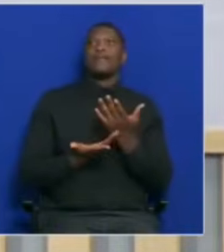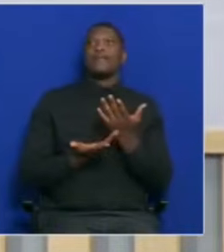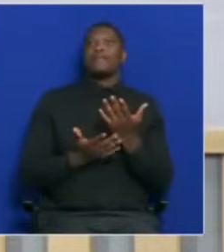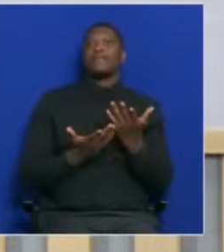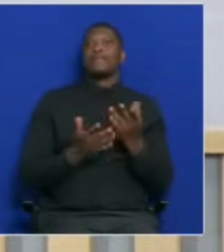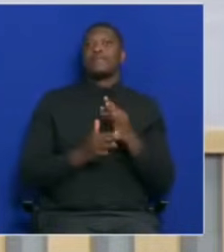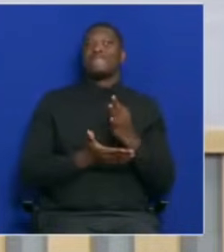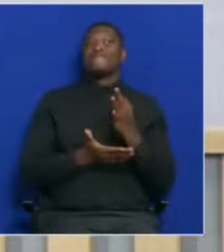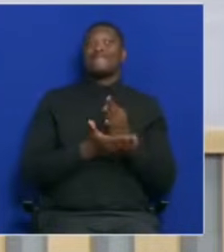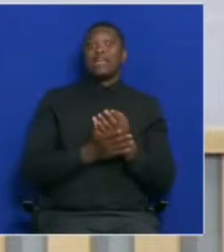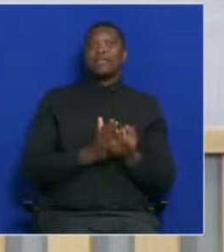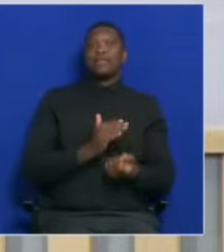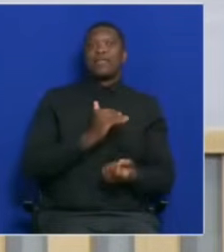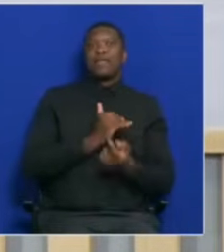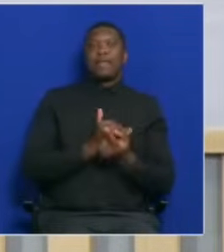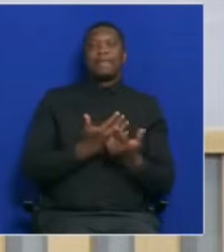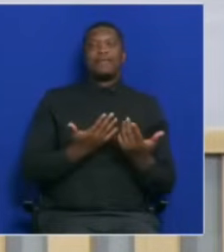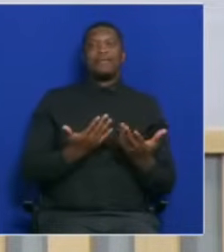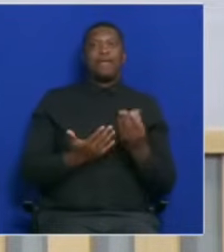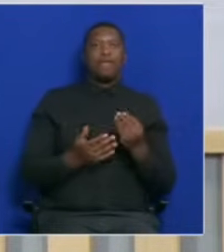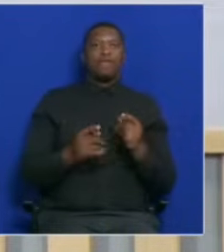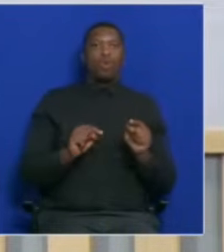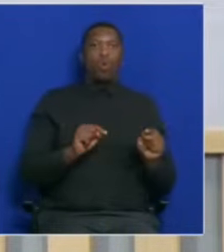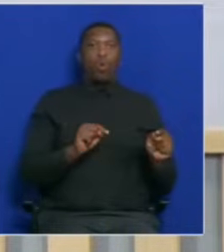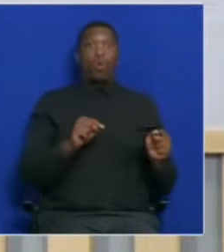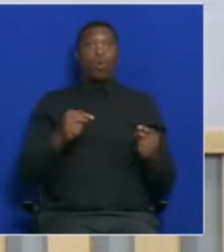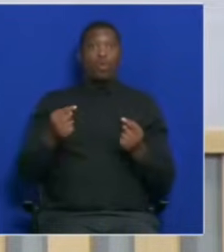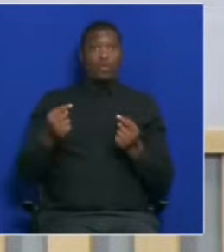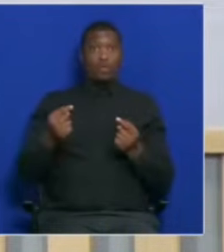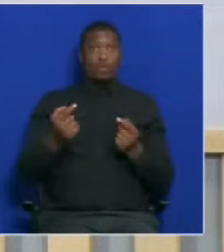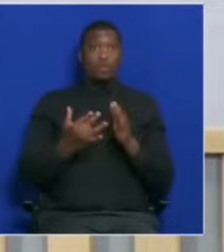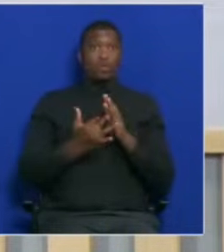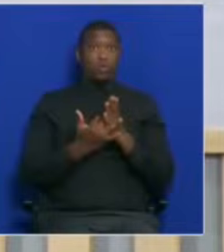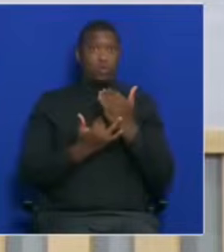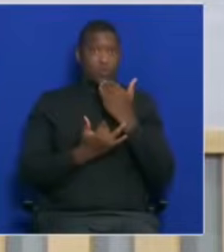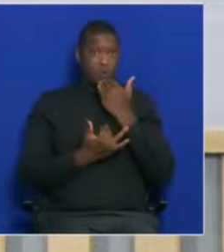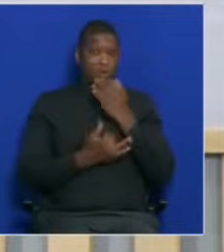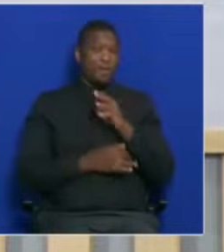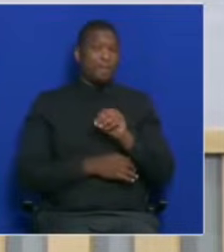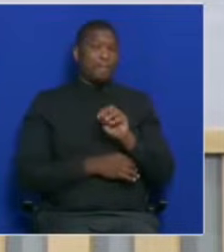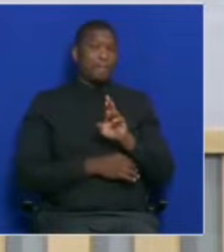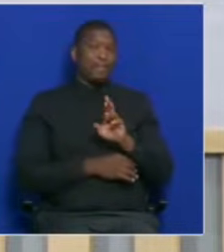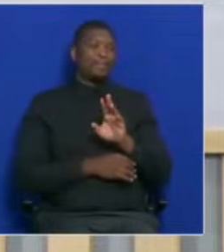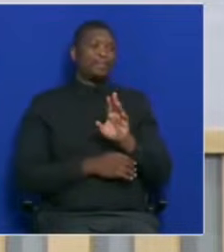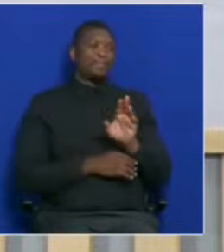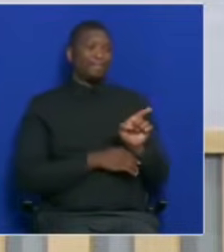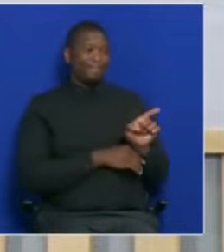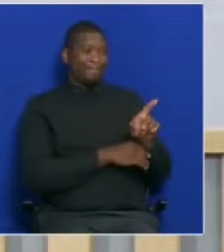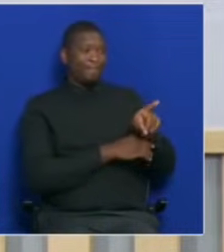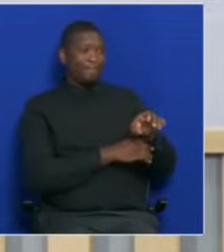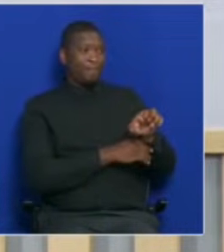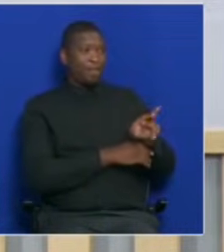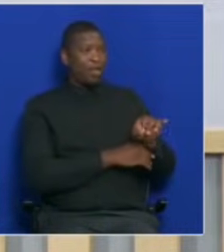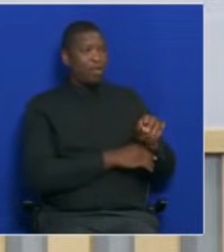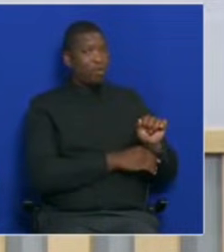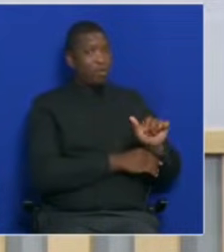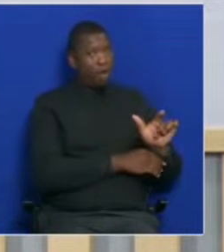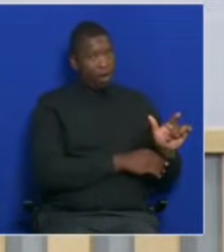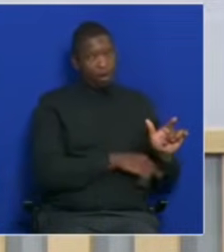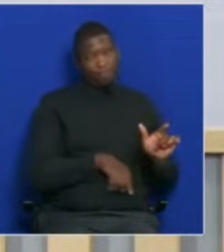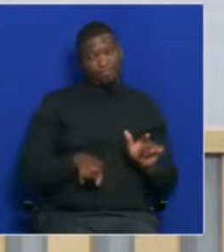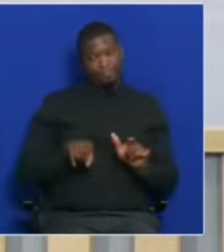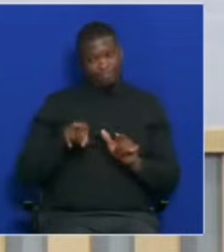between Mr. Perumal and Mr. Rapesu. And therefore,